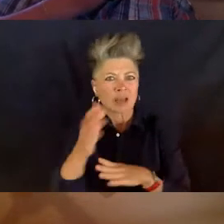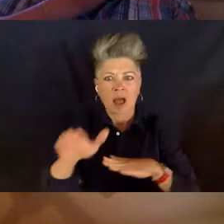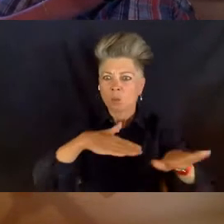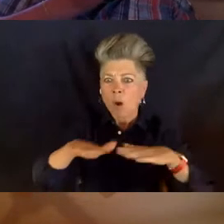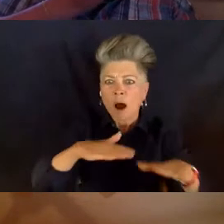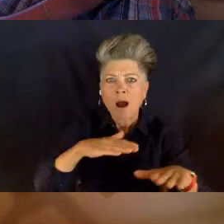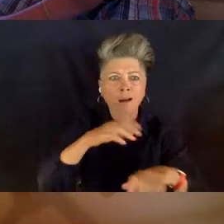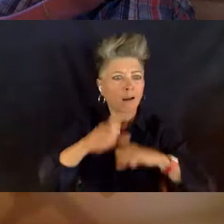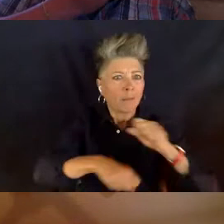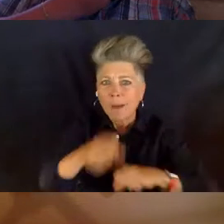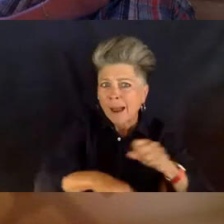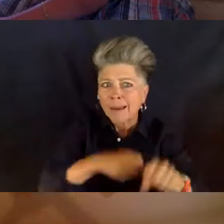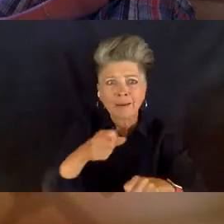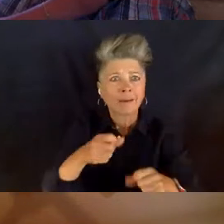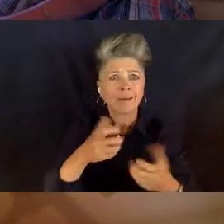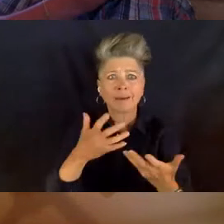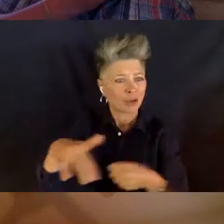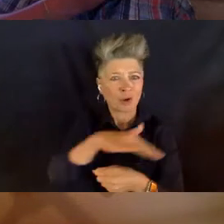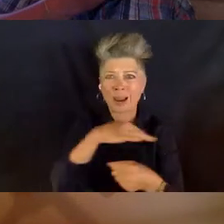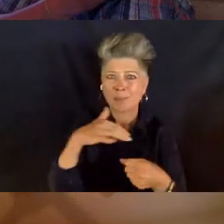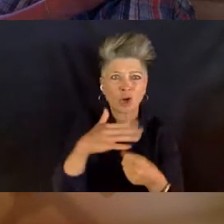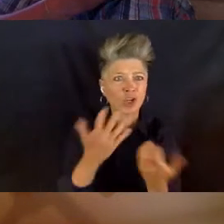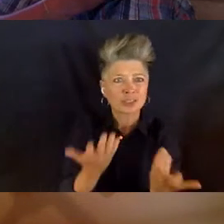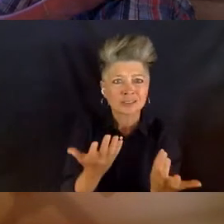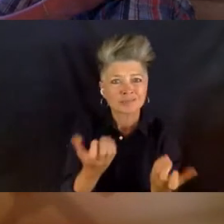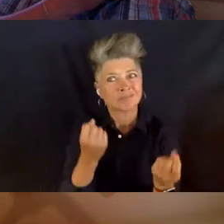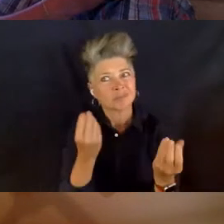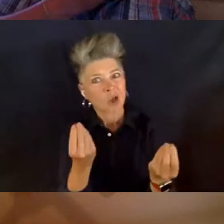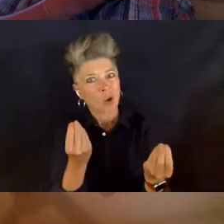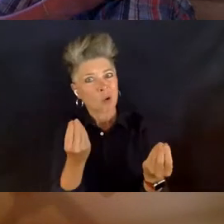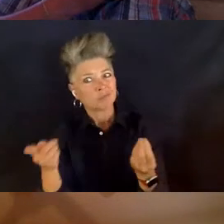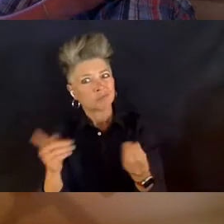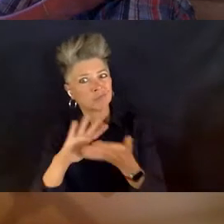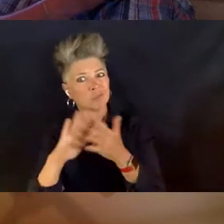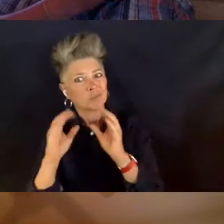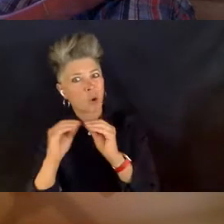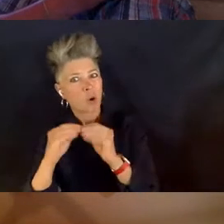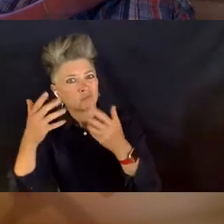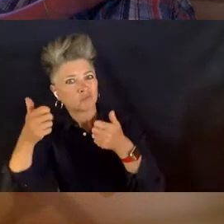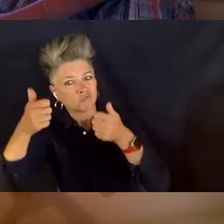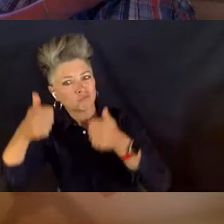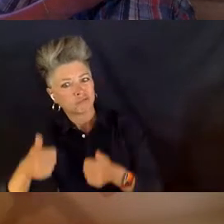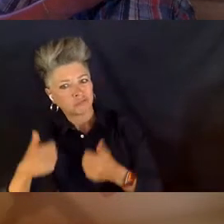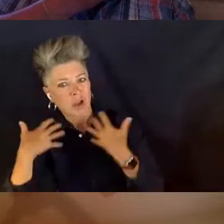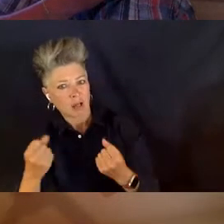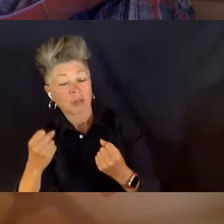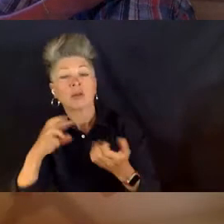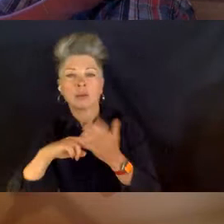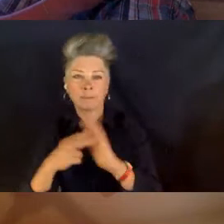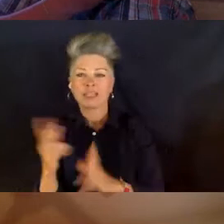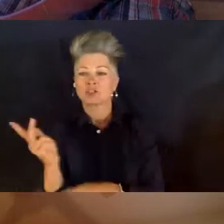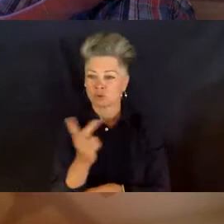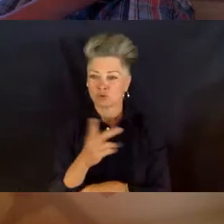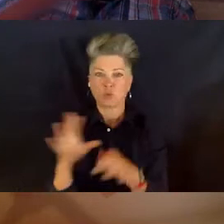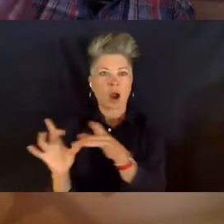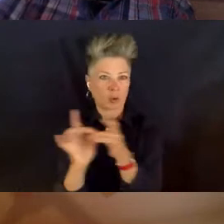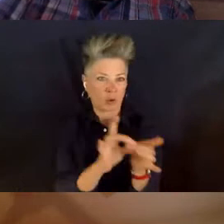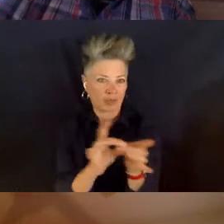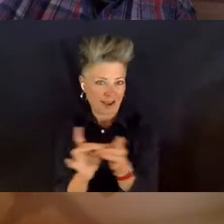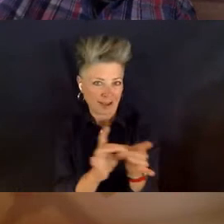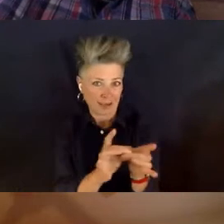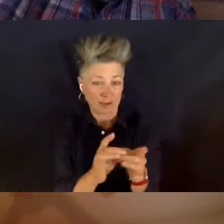bike and like walk in their neighborhoods, and so those are all intertwined with one another. But in the